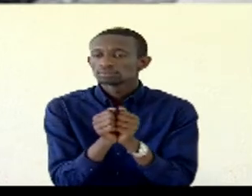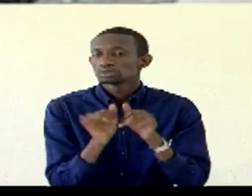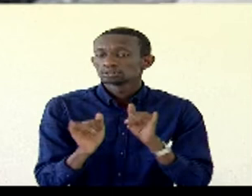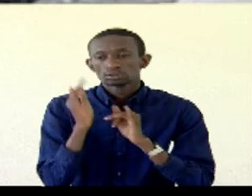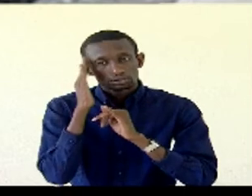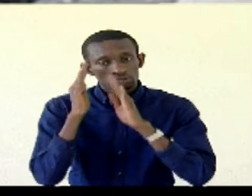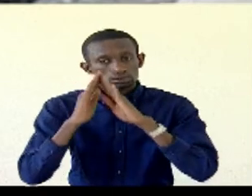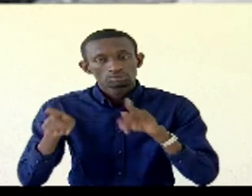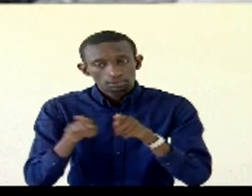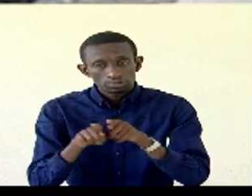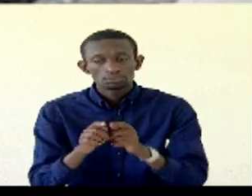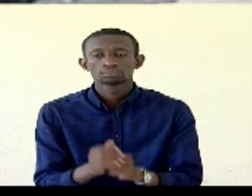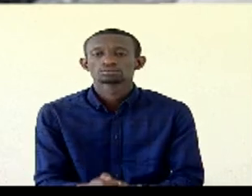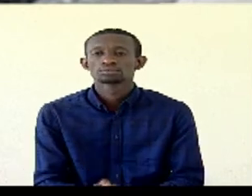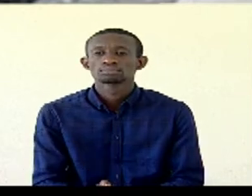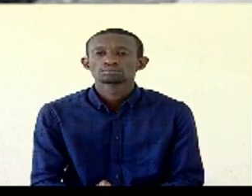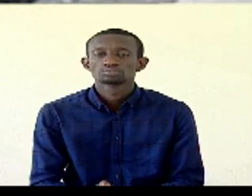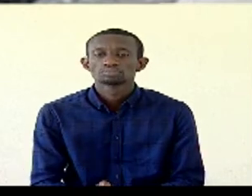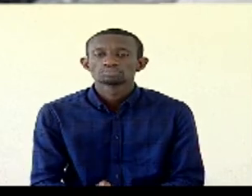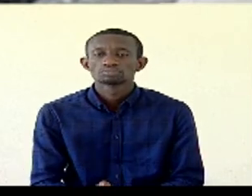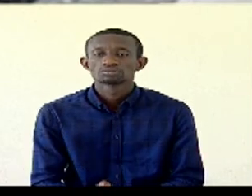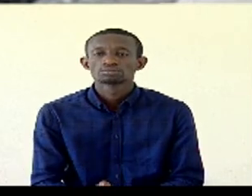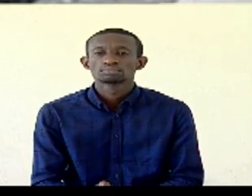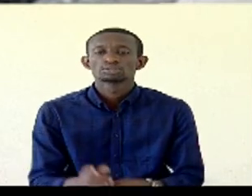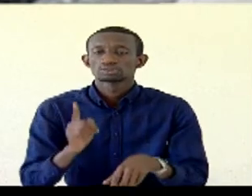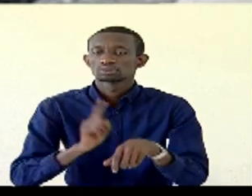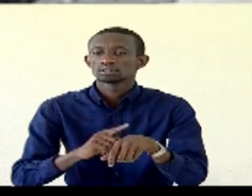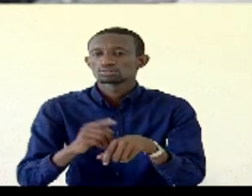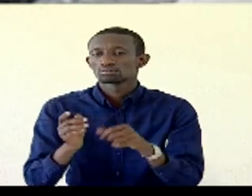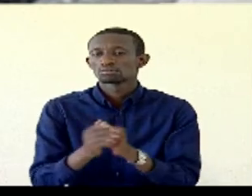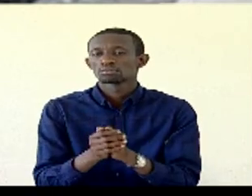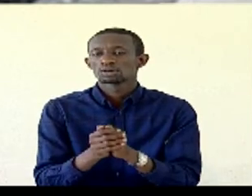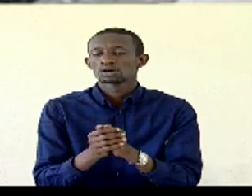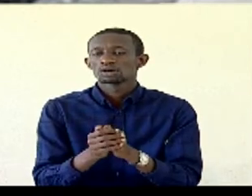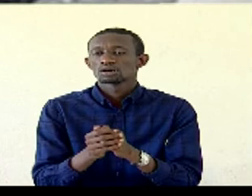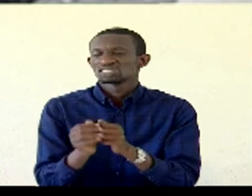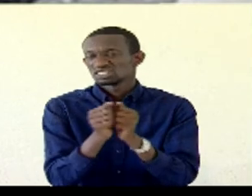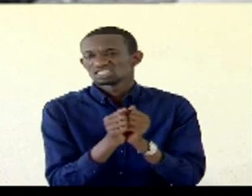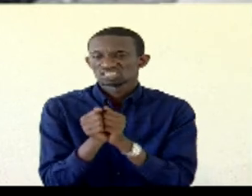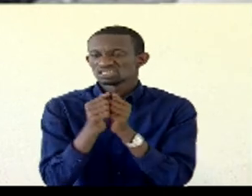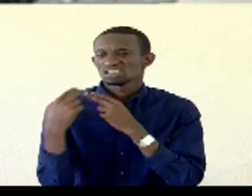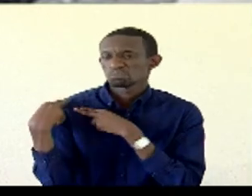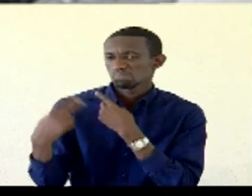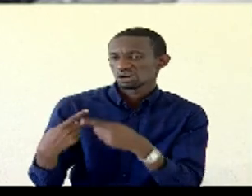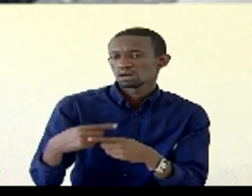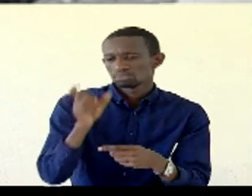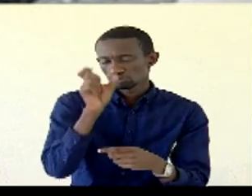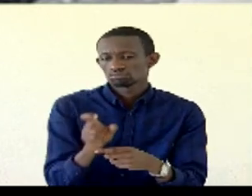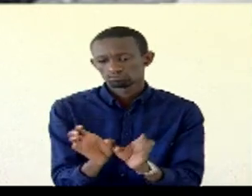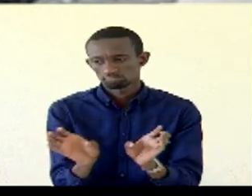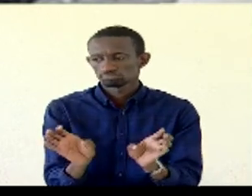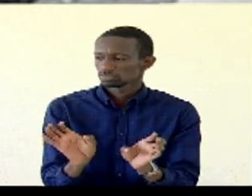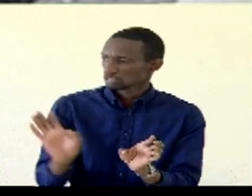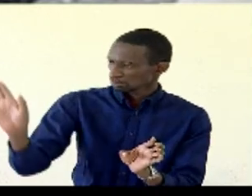duplicated before, yeah, pathways, sharing the inheritance. Janibjawe, nagisigara